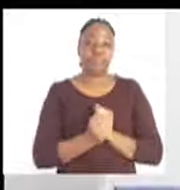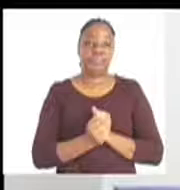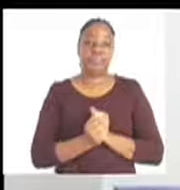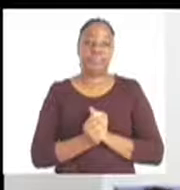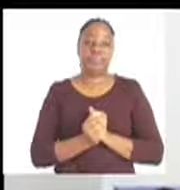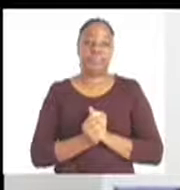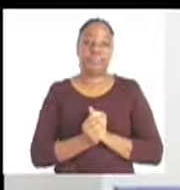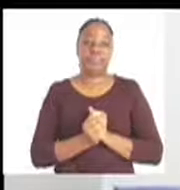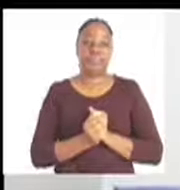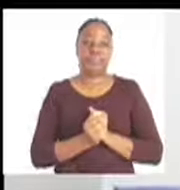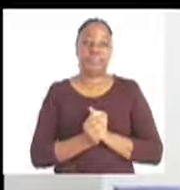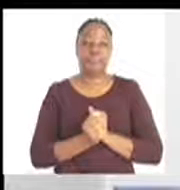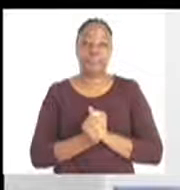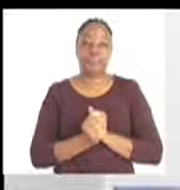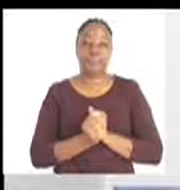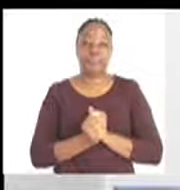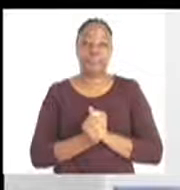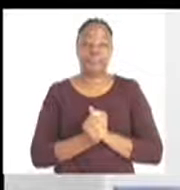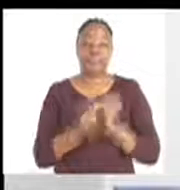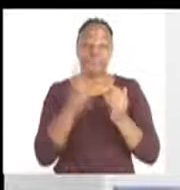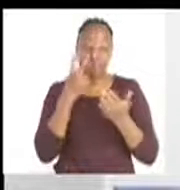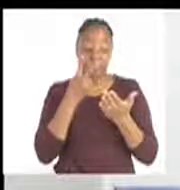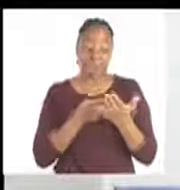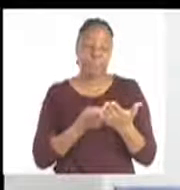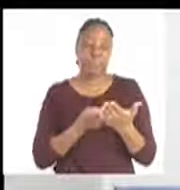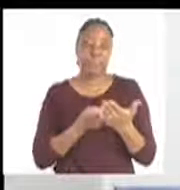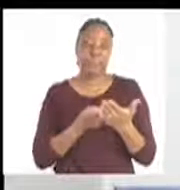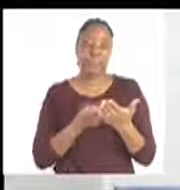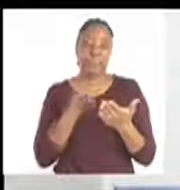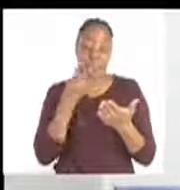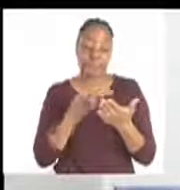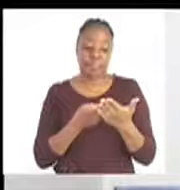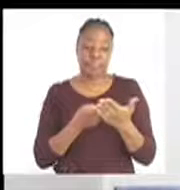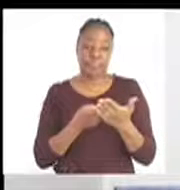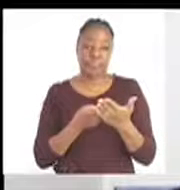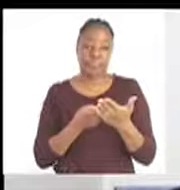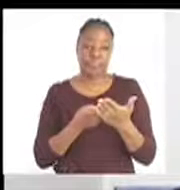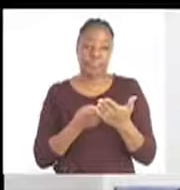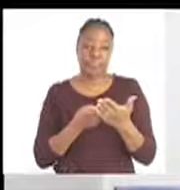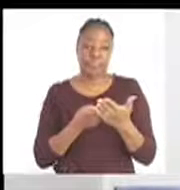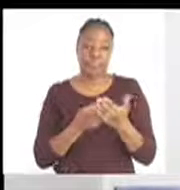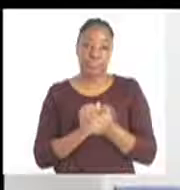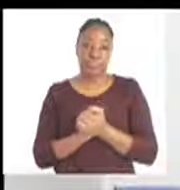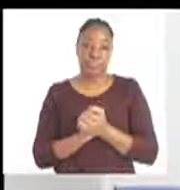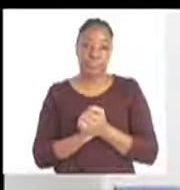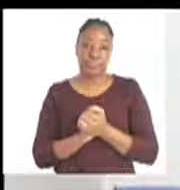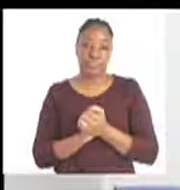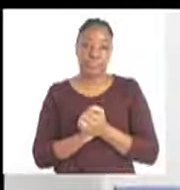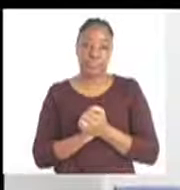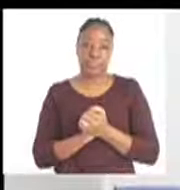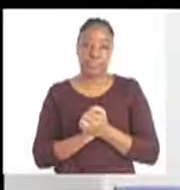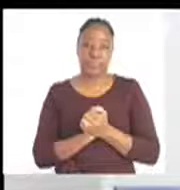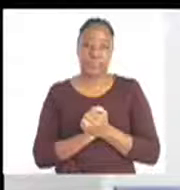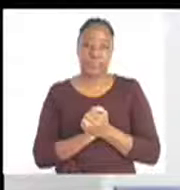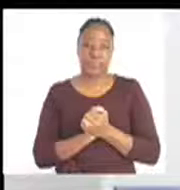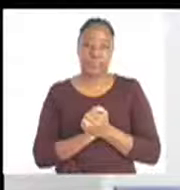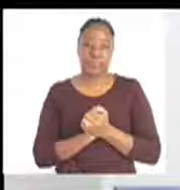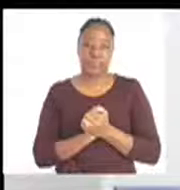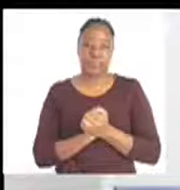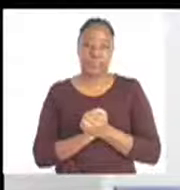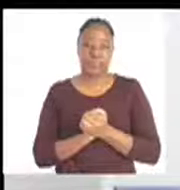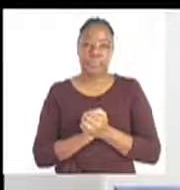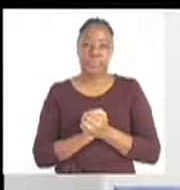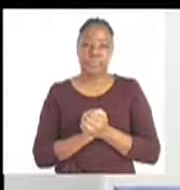Now, I would like us to check. Every time you finish a bond, you must check. So my friend and I here are going to